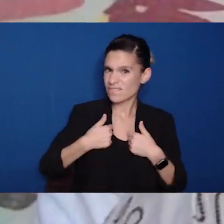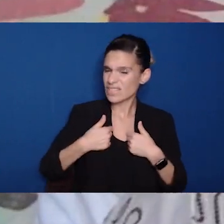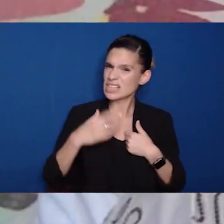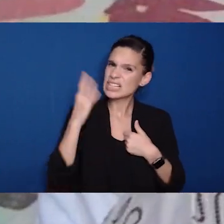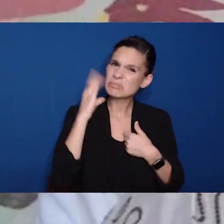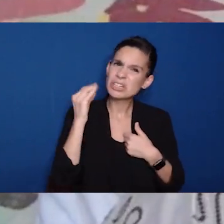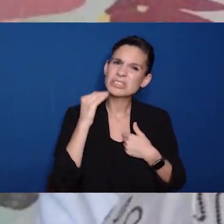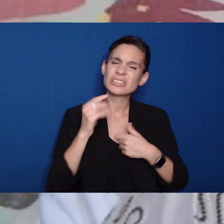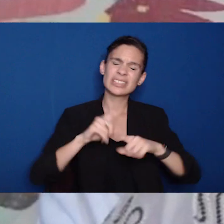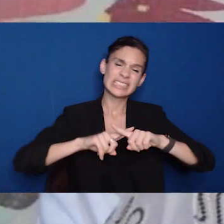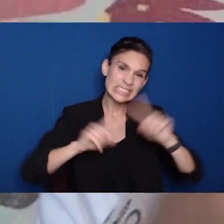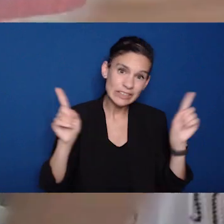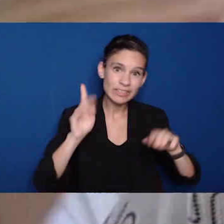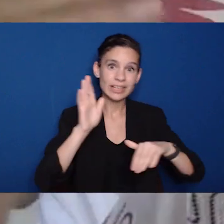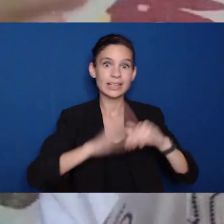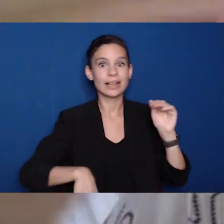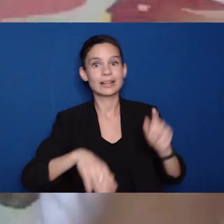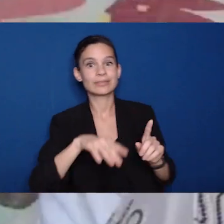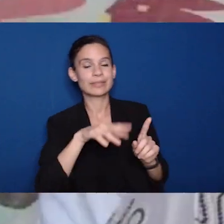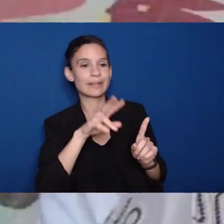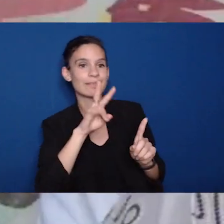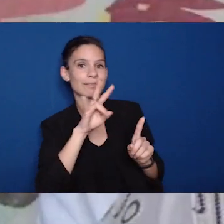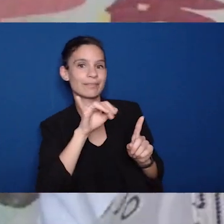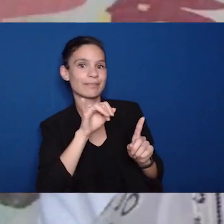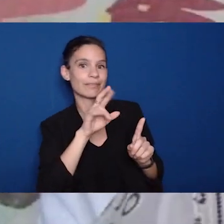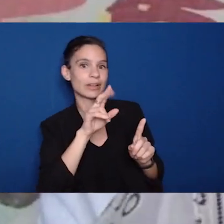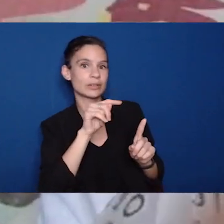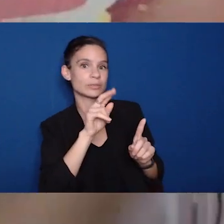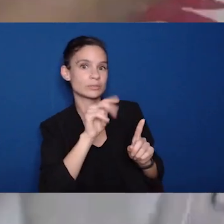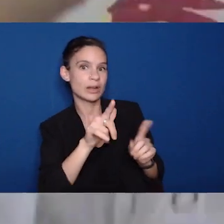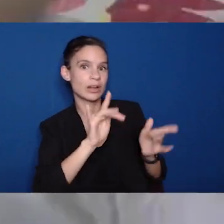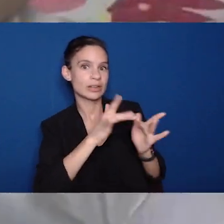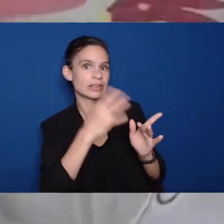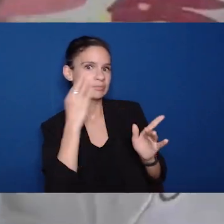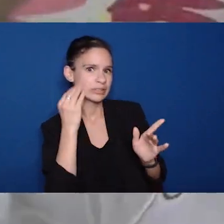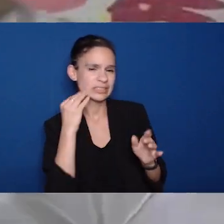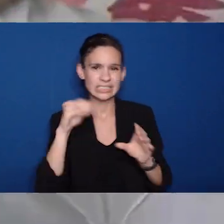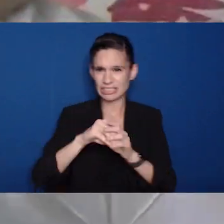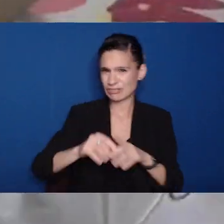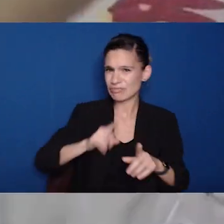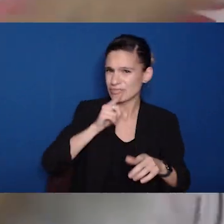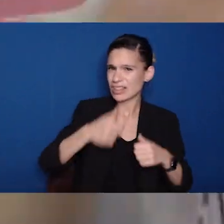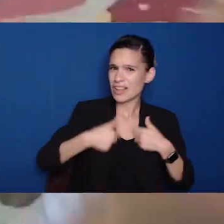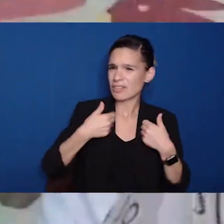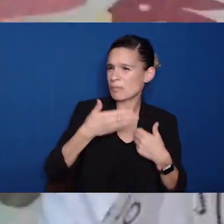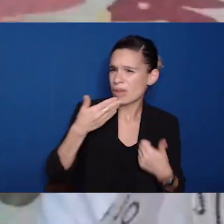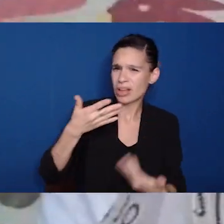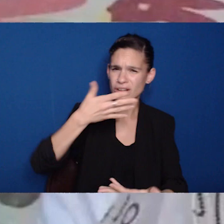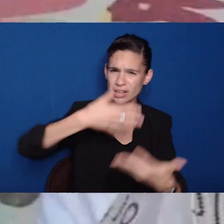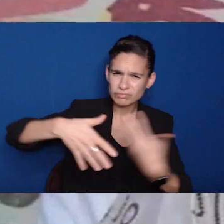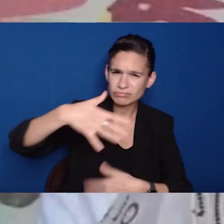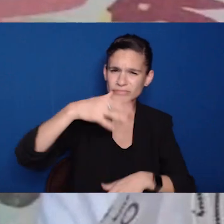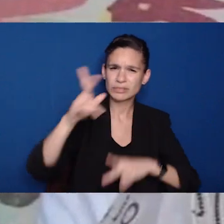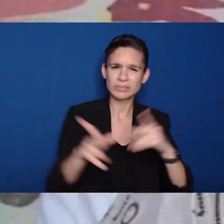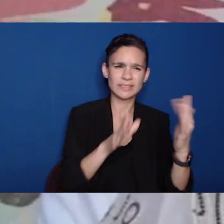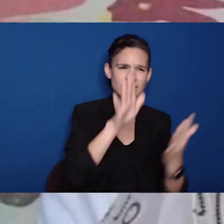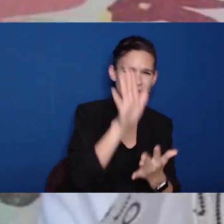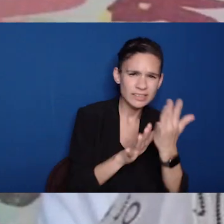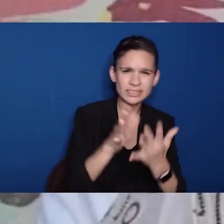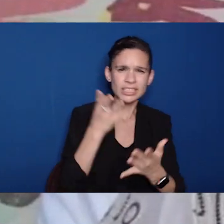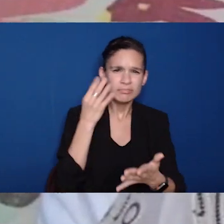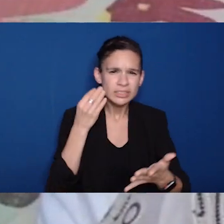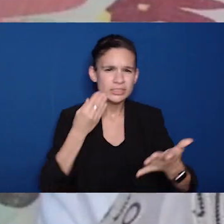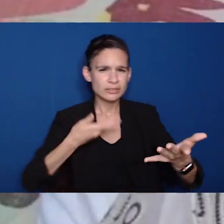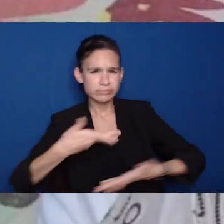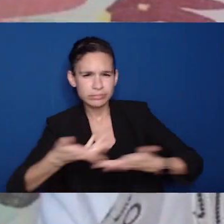life experience, is different than the URL experience, because it allows our mirror neurons in our brains to dance together